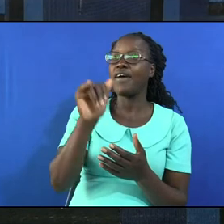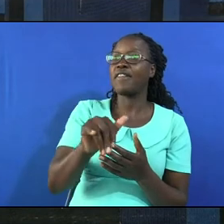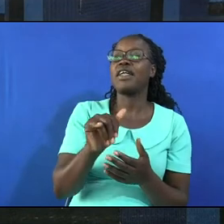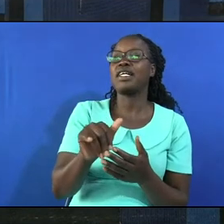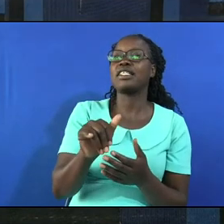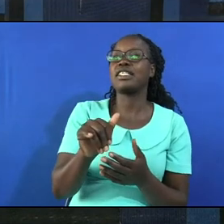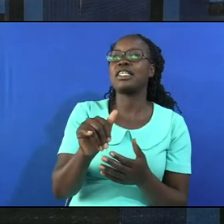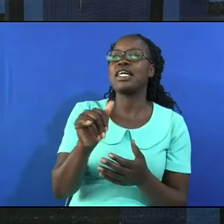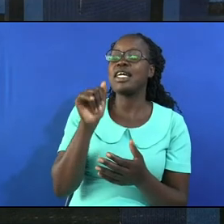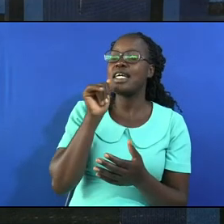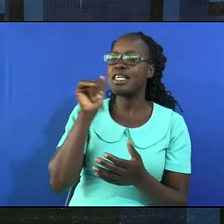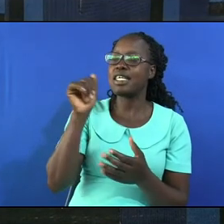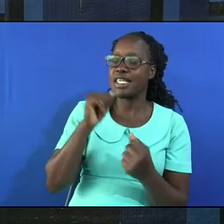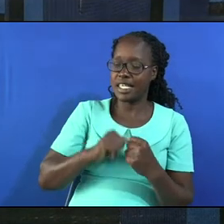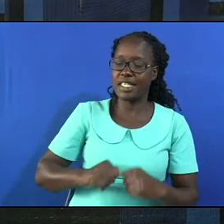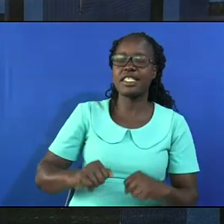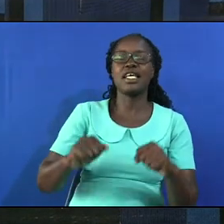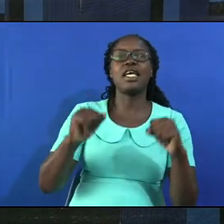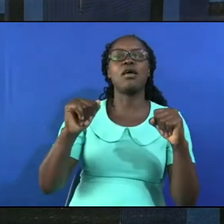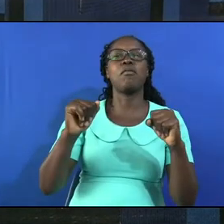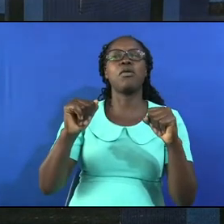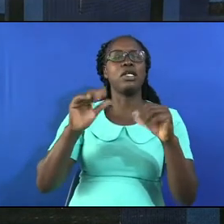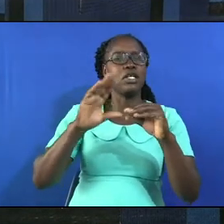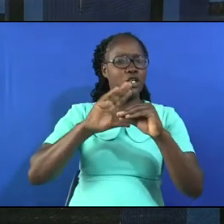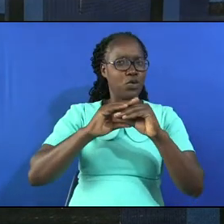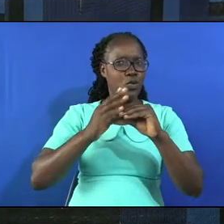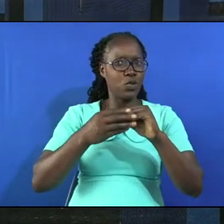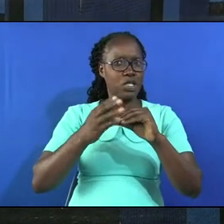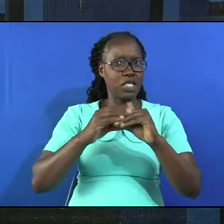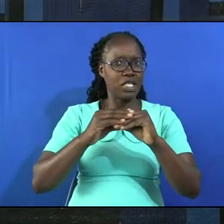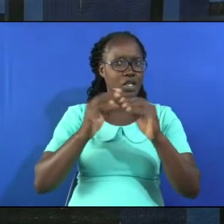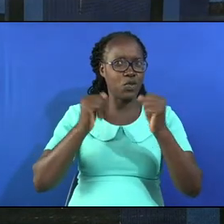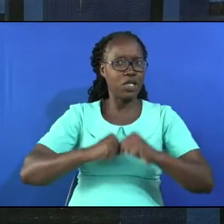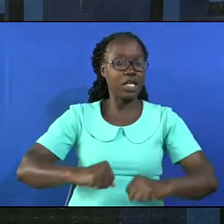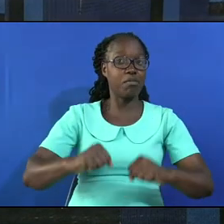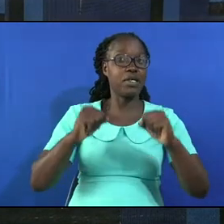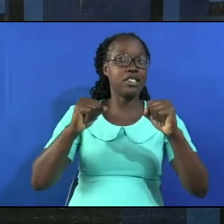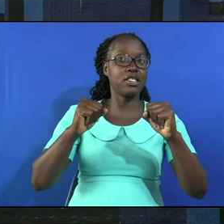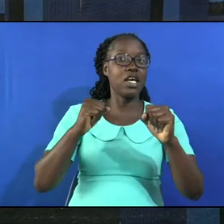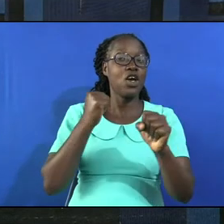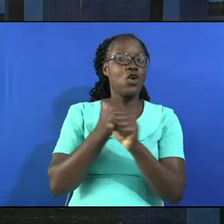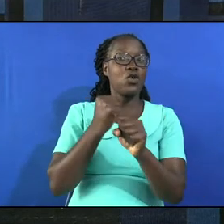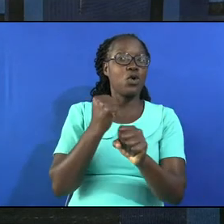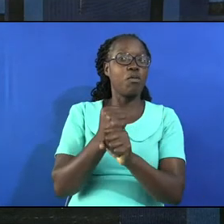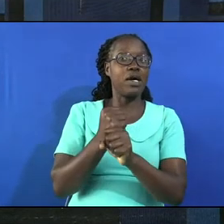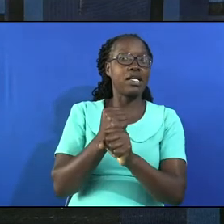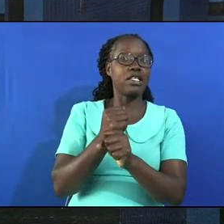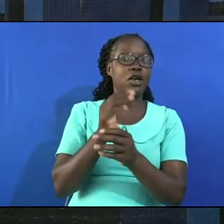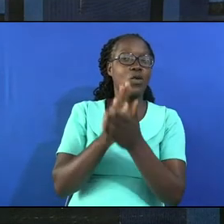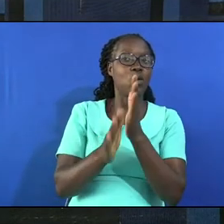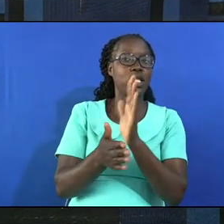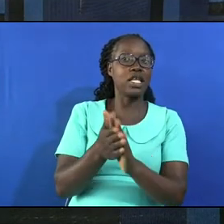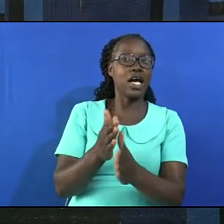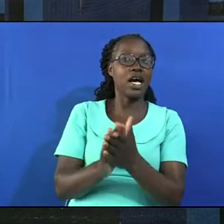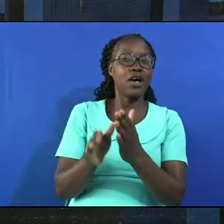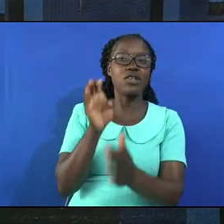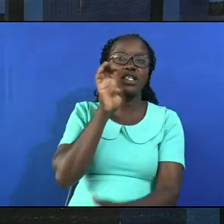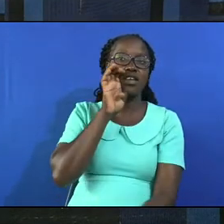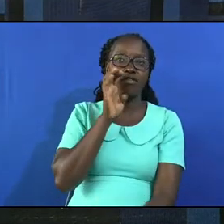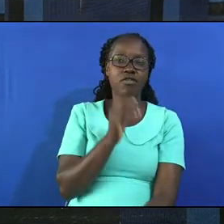that he is able, he was created with capacity to operate without Eve.